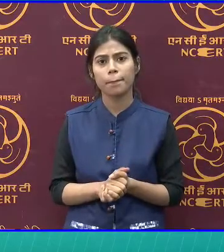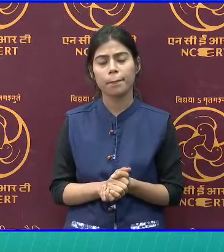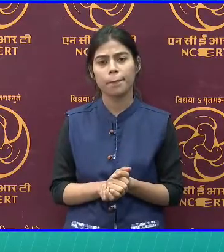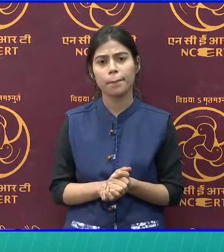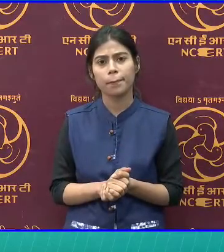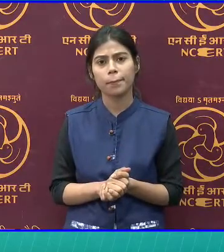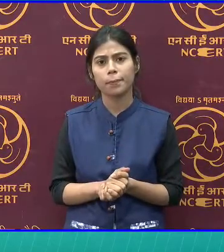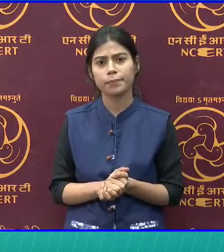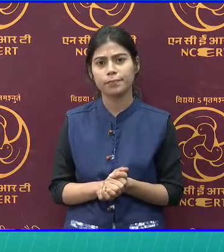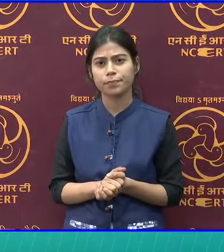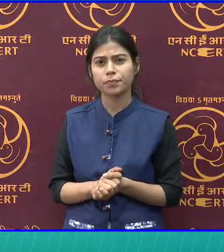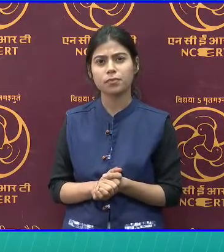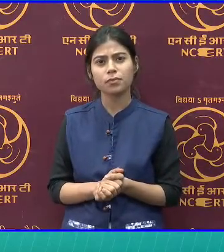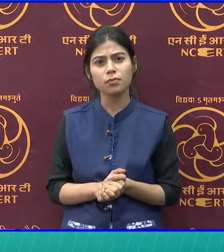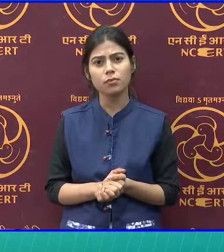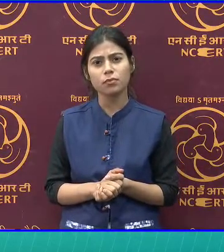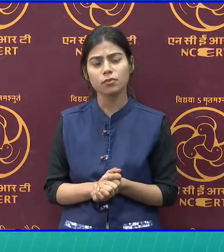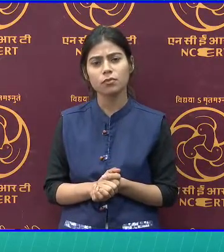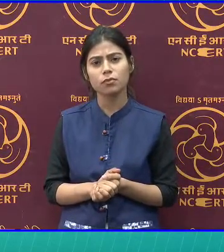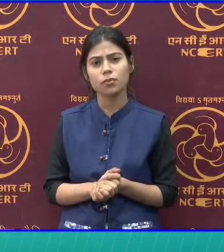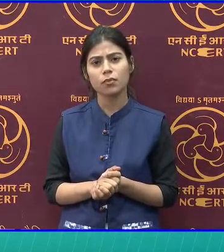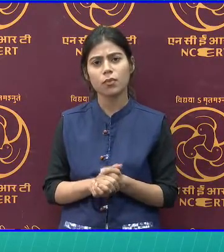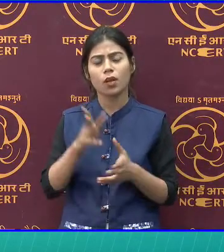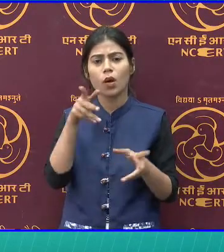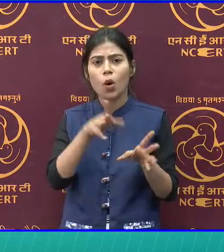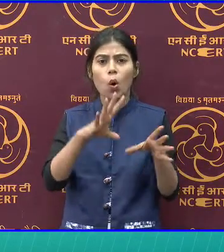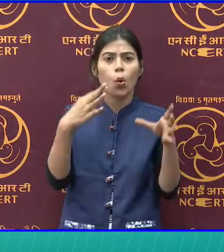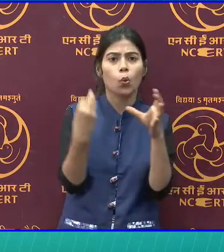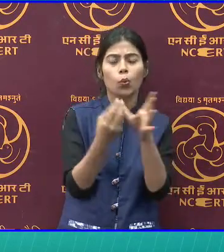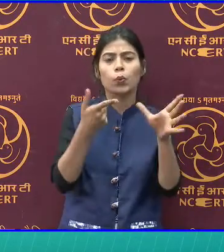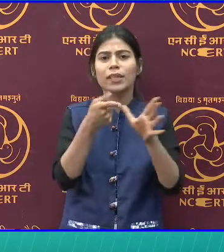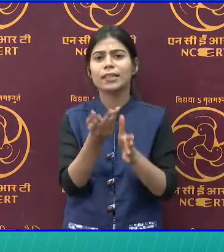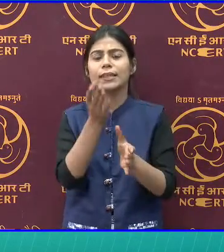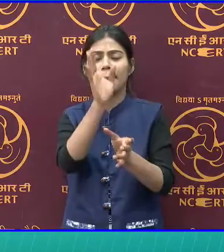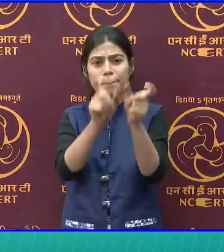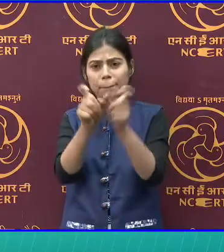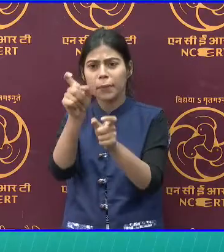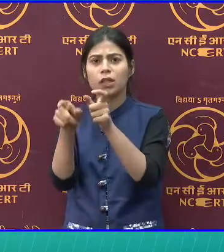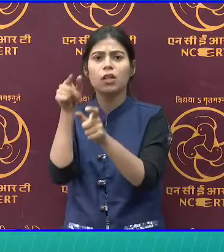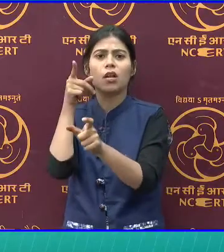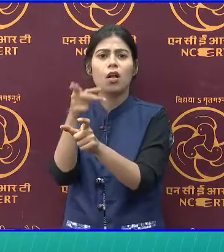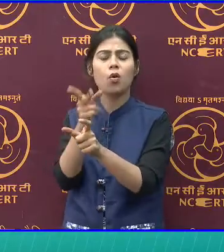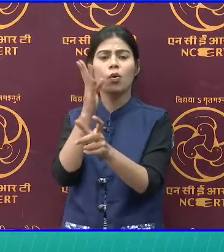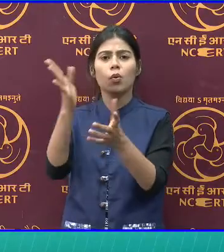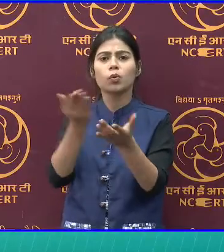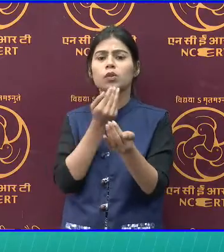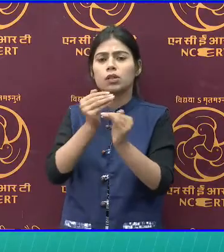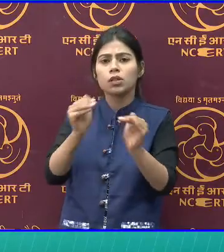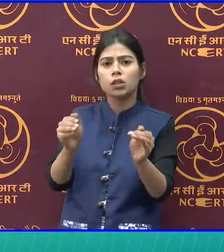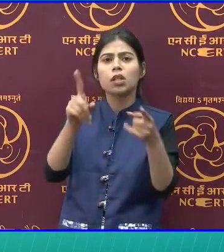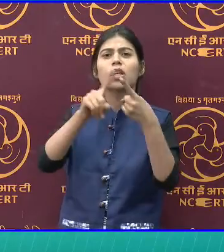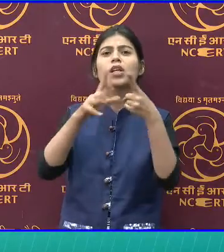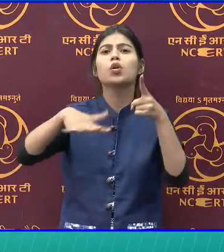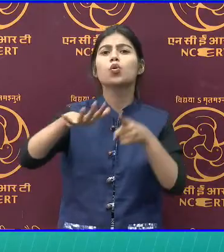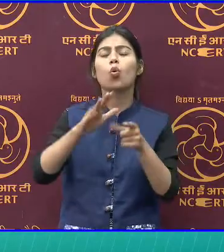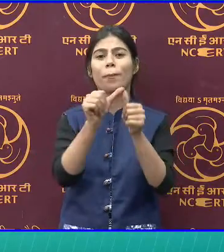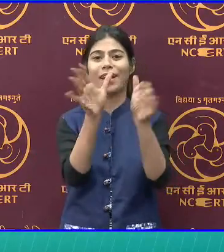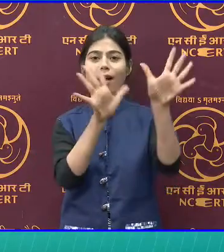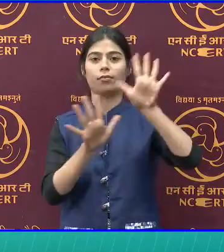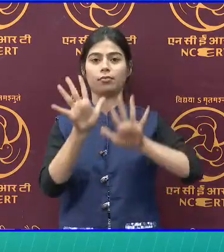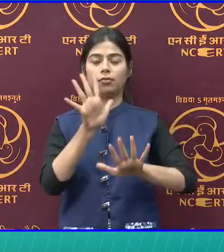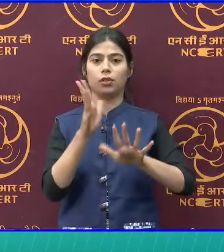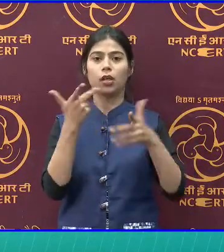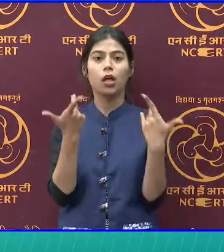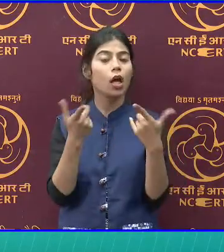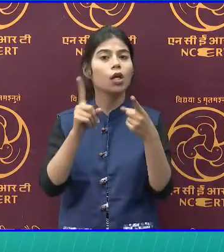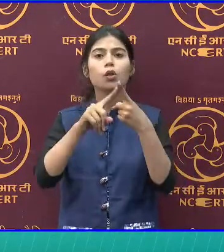measured actually. So we place before the children what is it called, economic activities. So what is